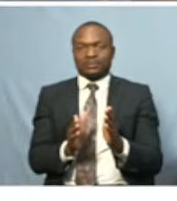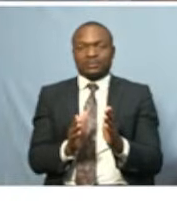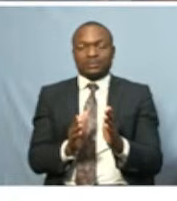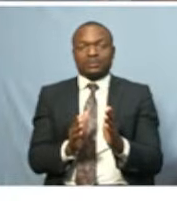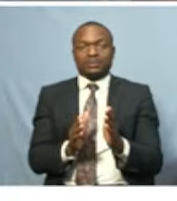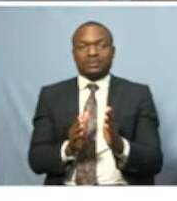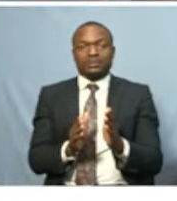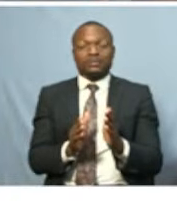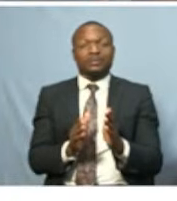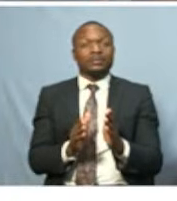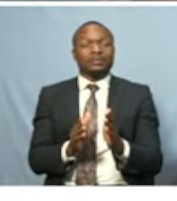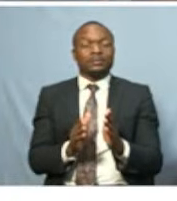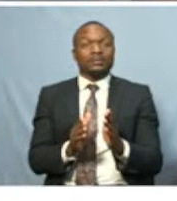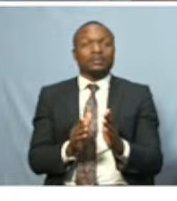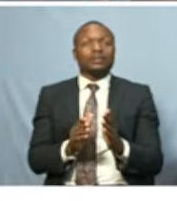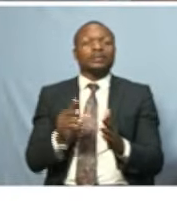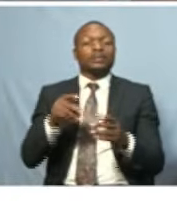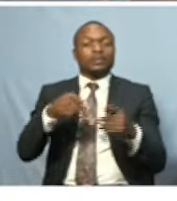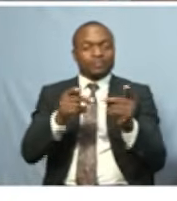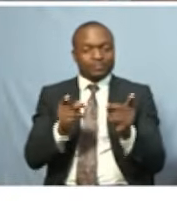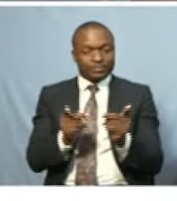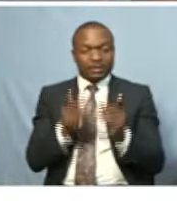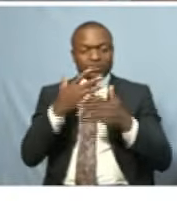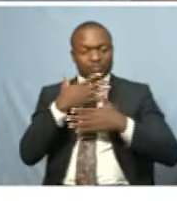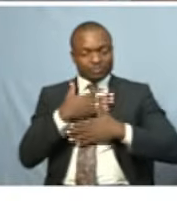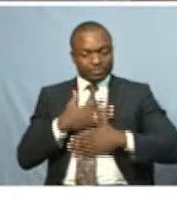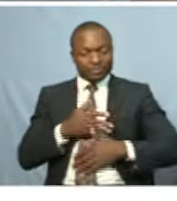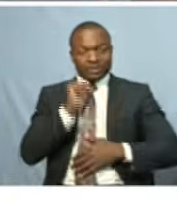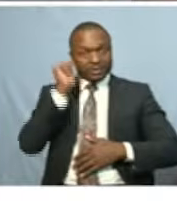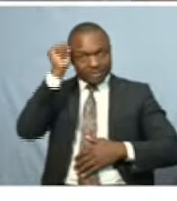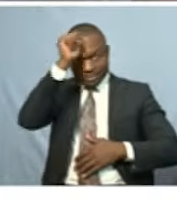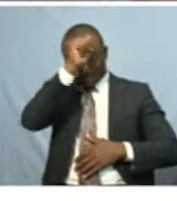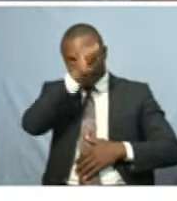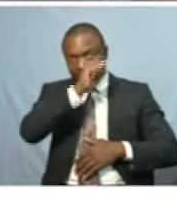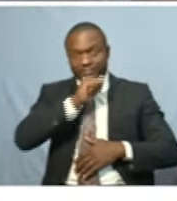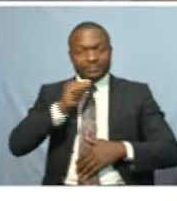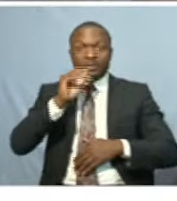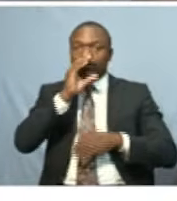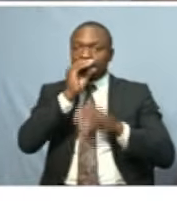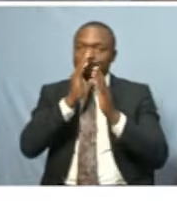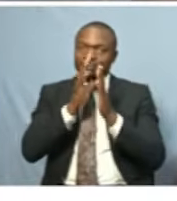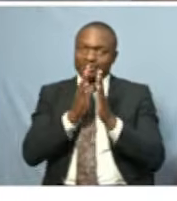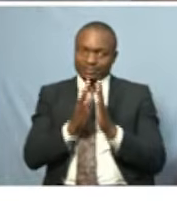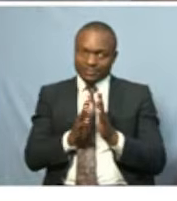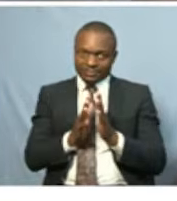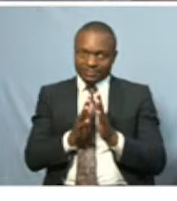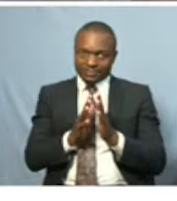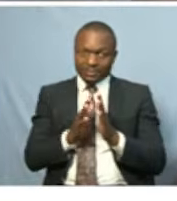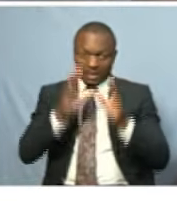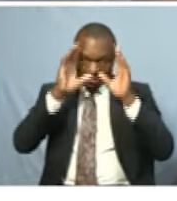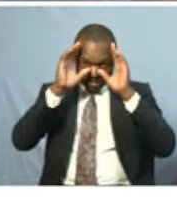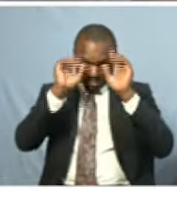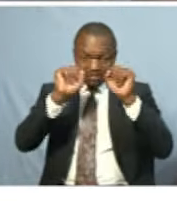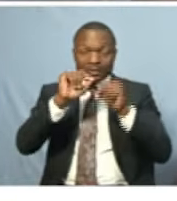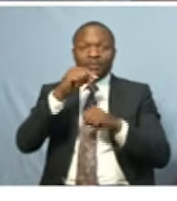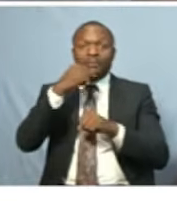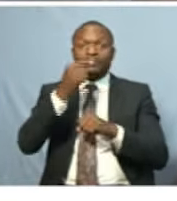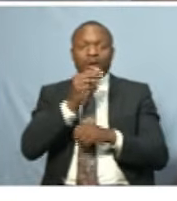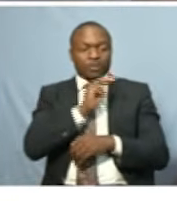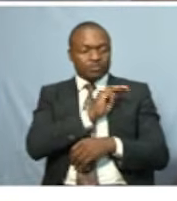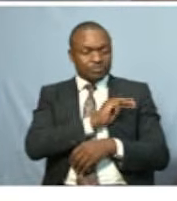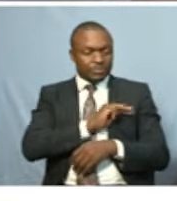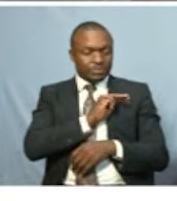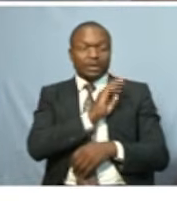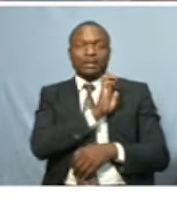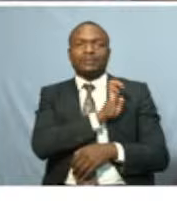champion and beacon of peace in the region. Madam Speaker, as mentioned by the President, morality